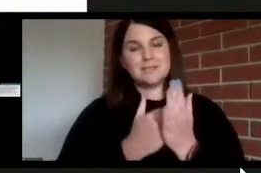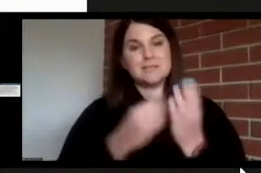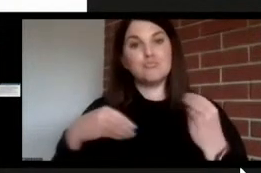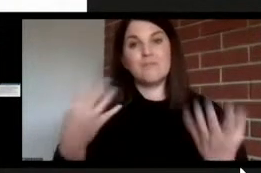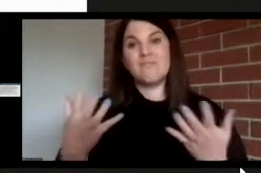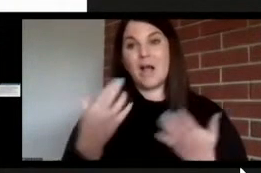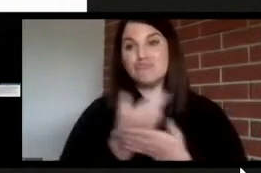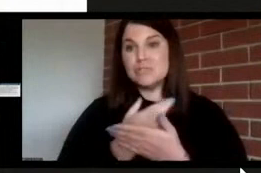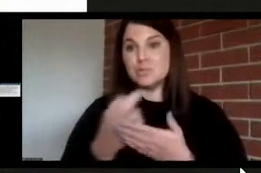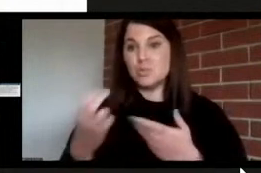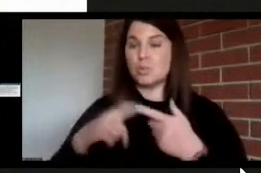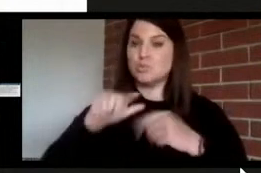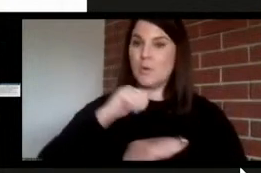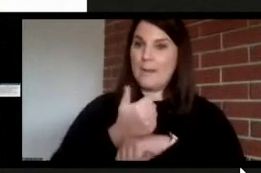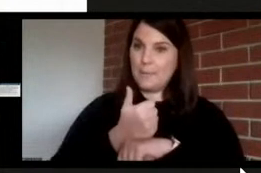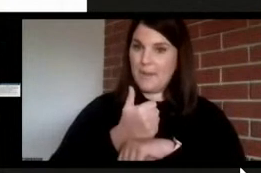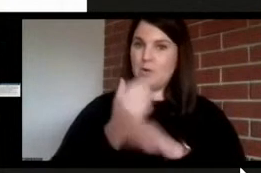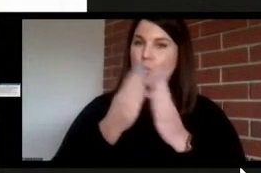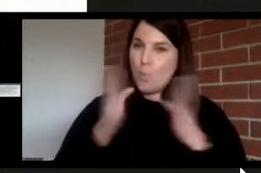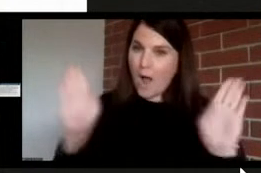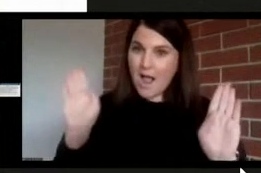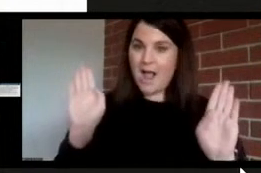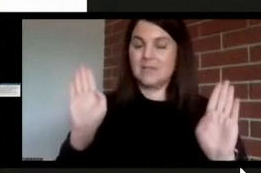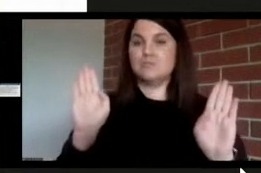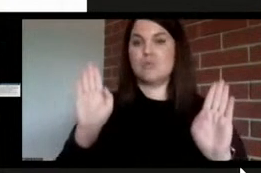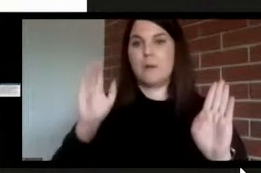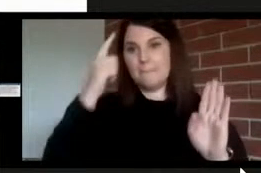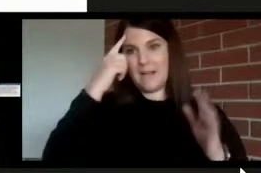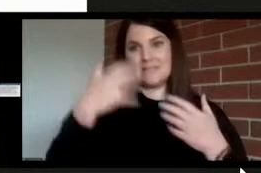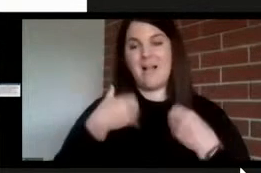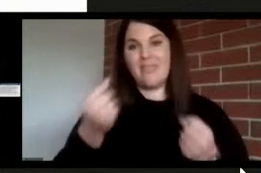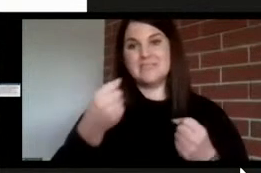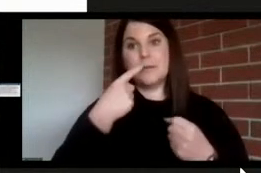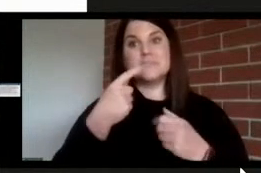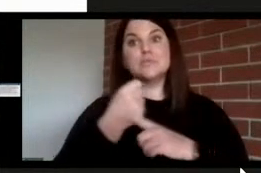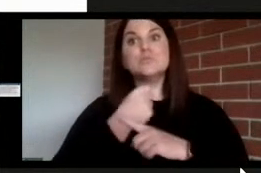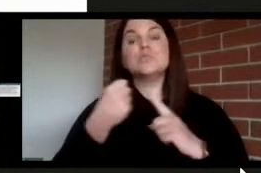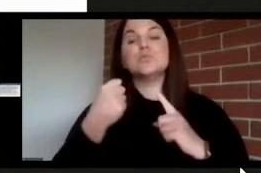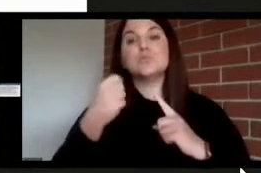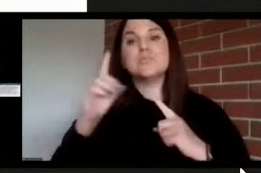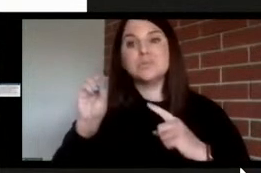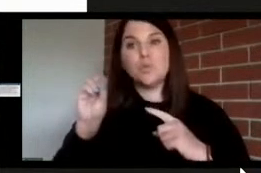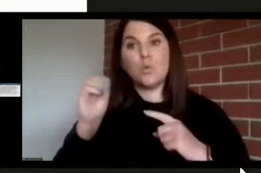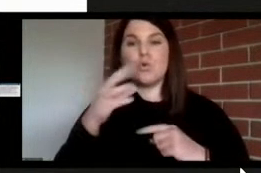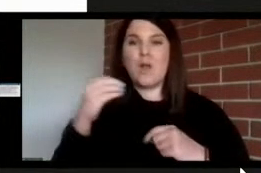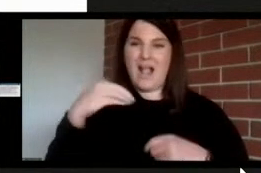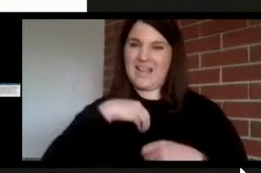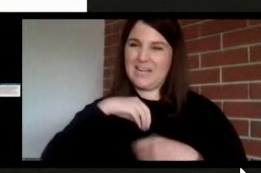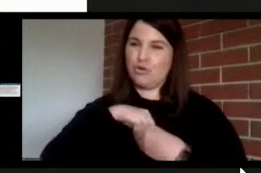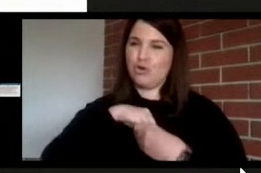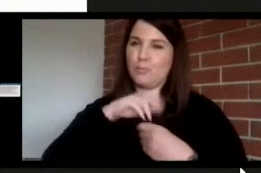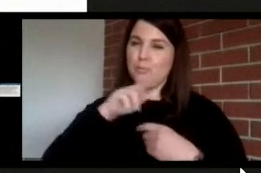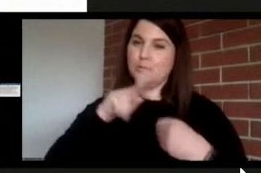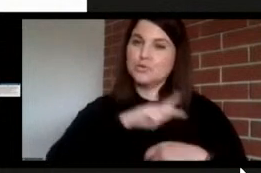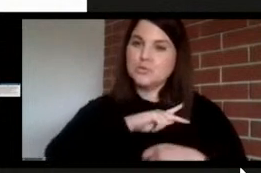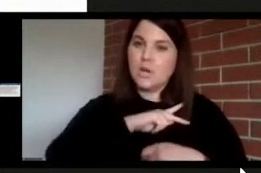to implement widespread mental health, substance use disorder, and interpersonal violence screening in a wide variety